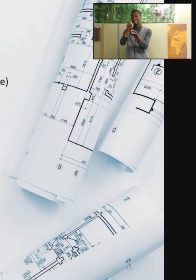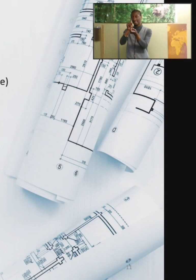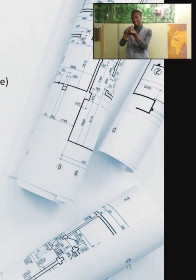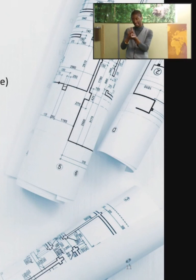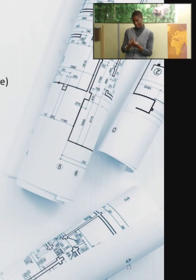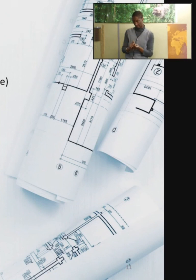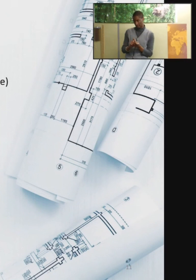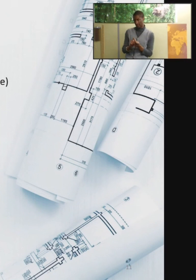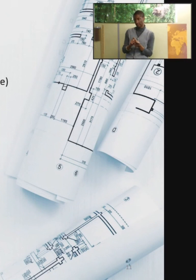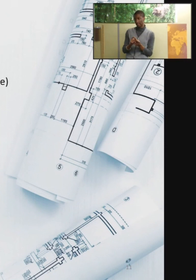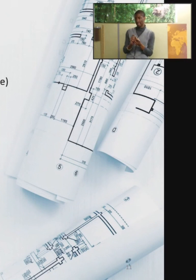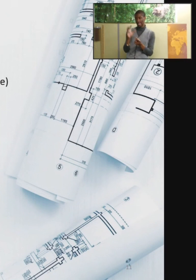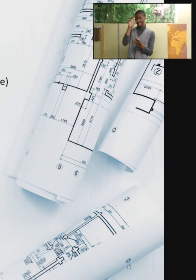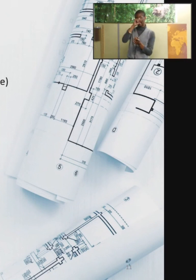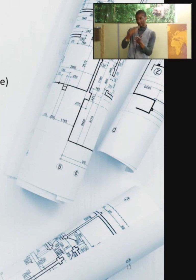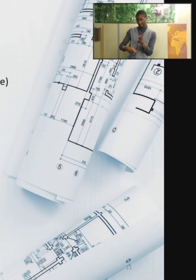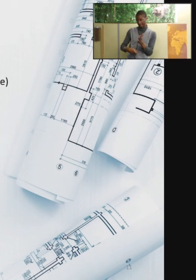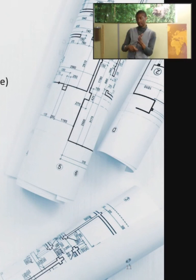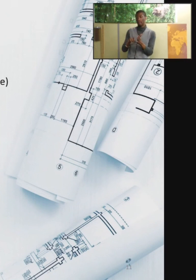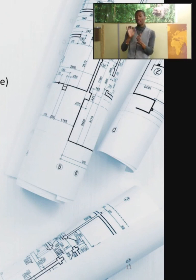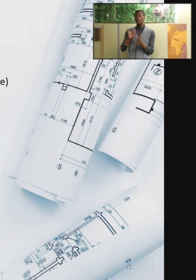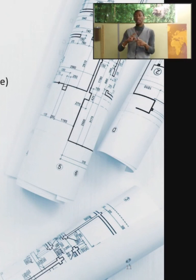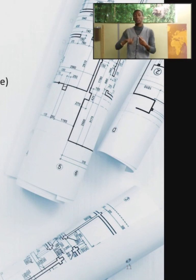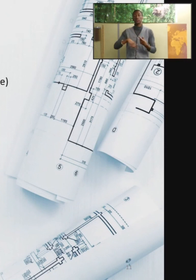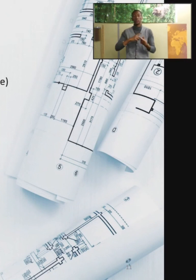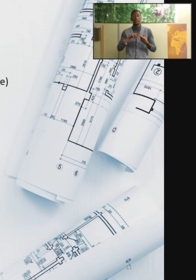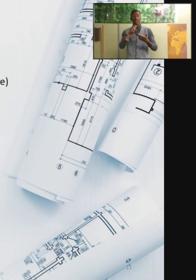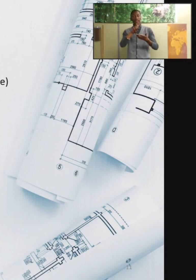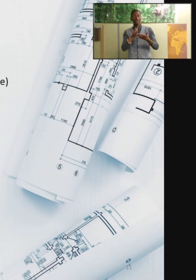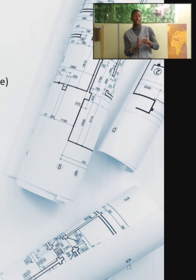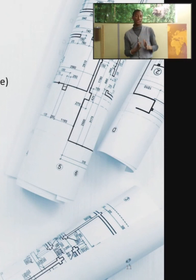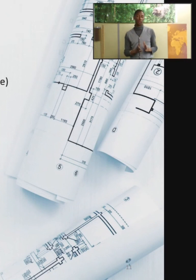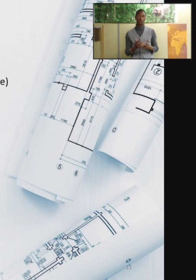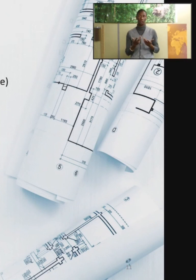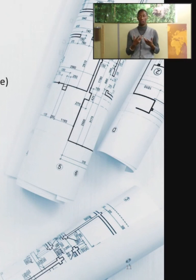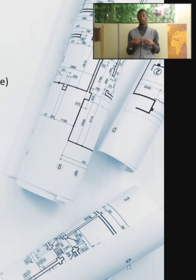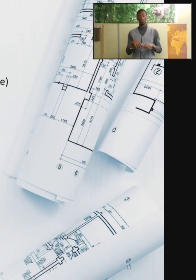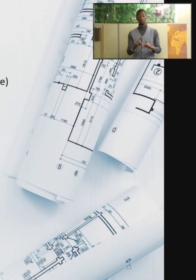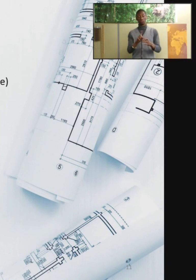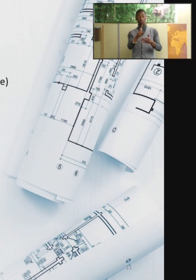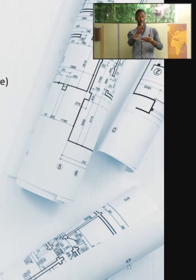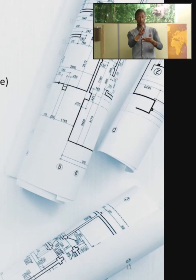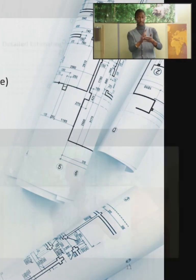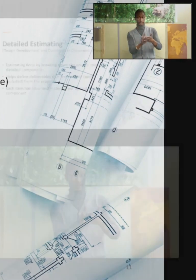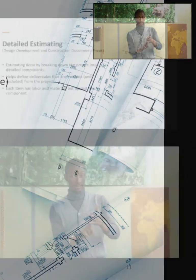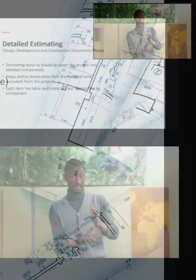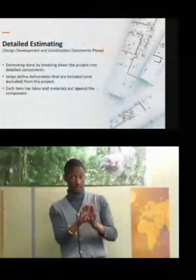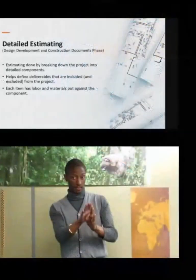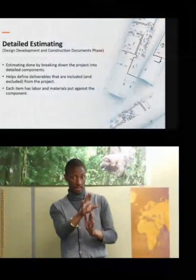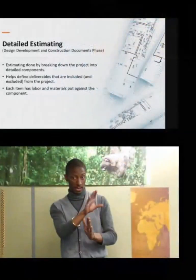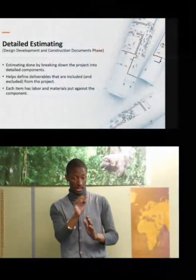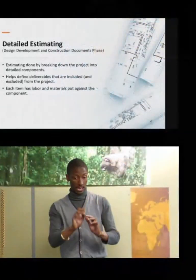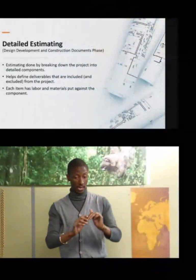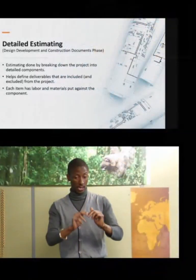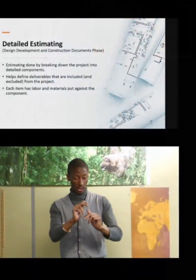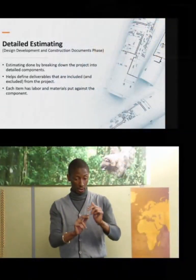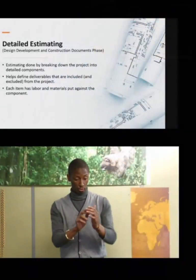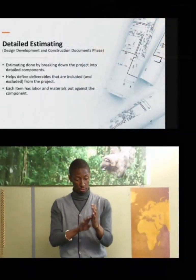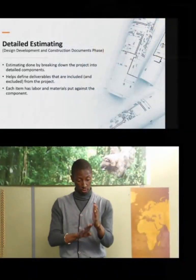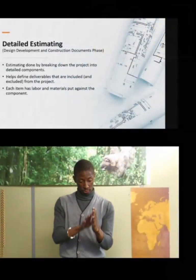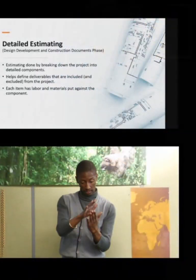estimating. So this is where a designer will, during design development and construction document, that's